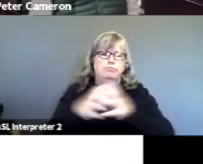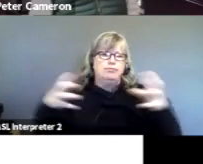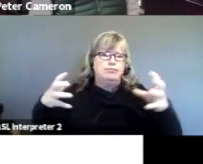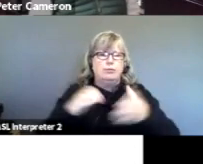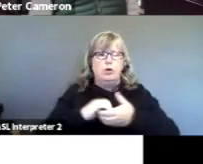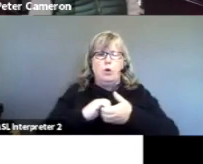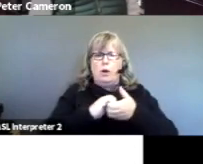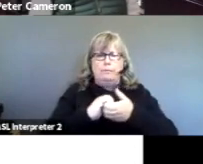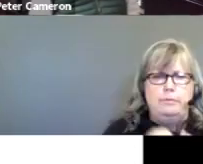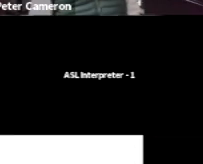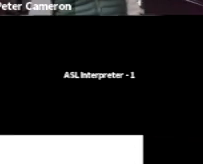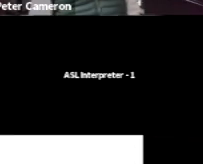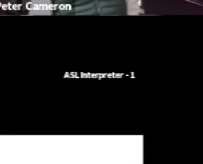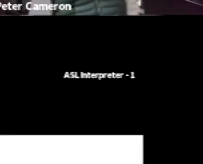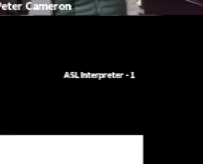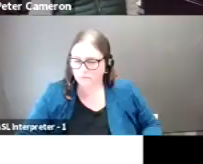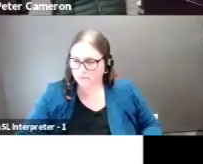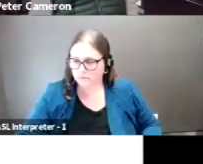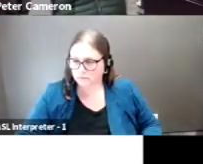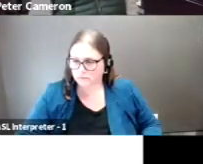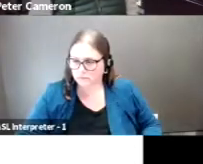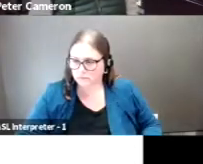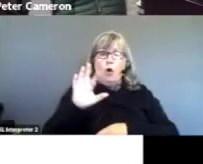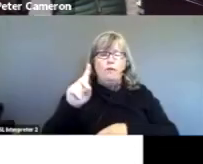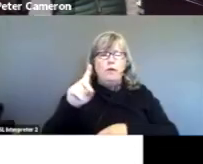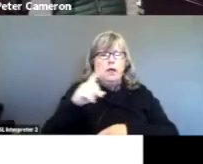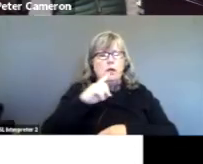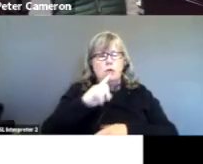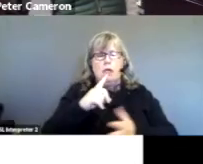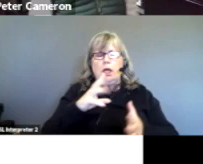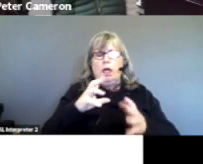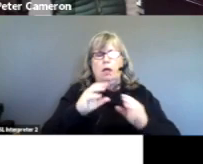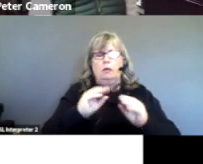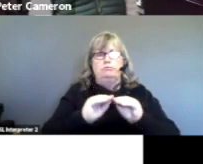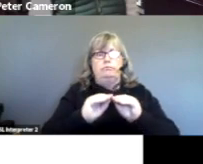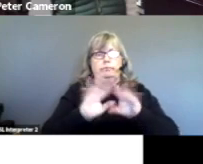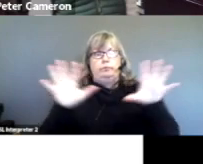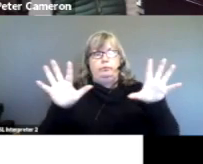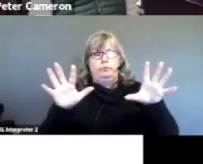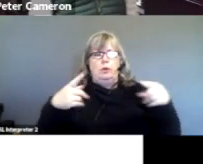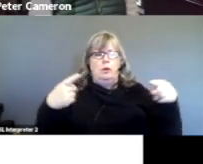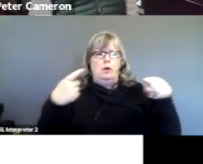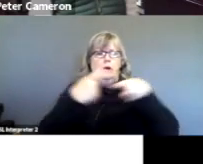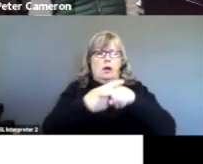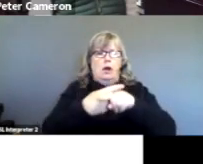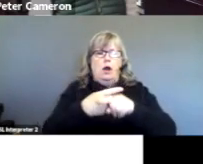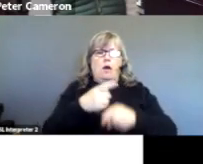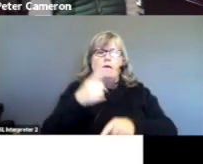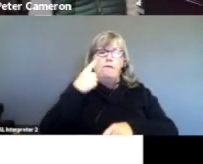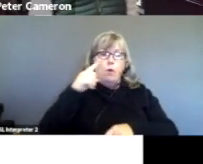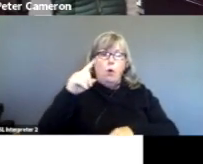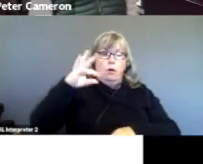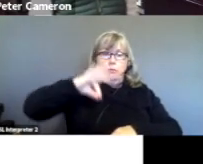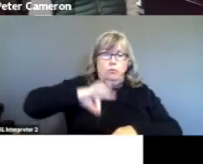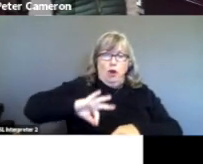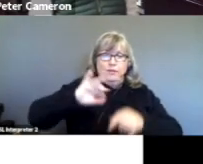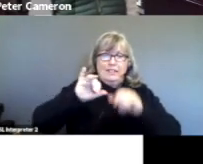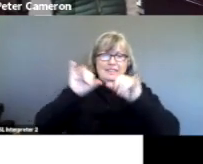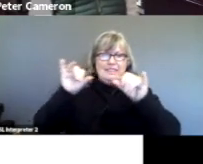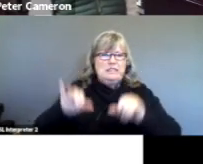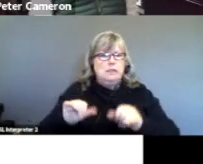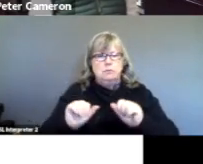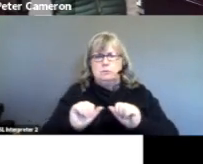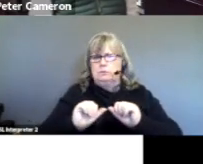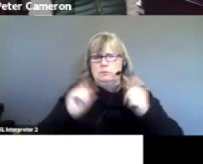COVID has highlighted the contradictions in the for-profit system that, you've heard of